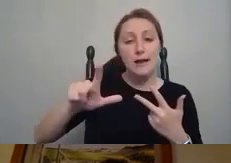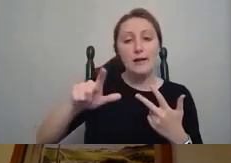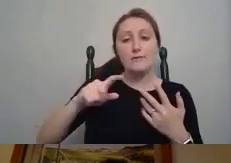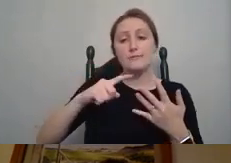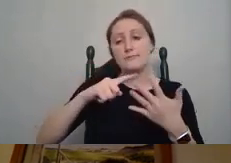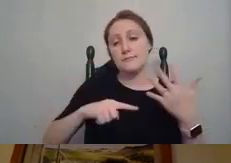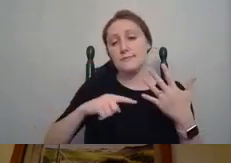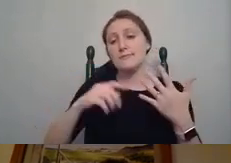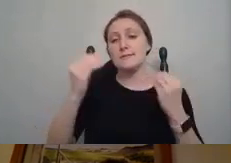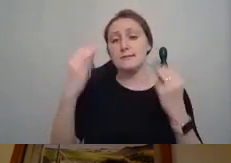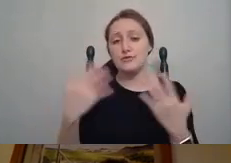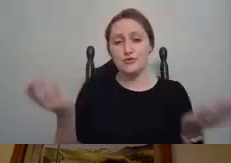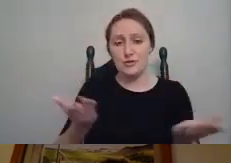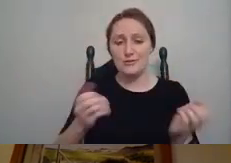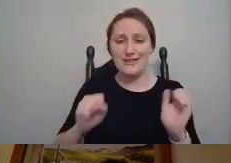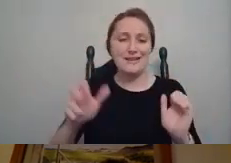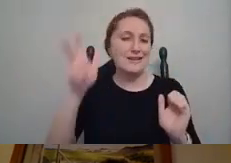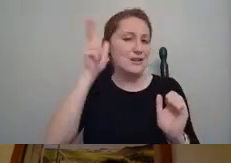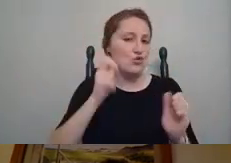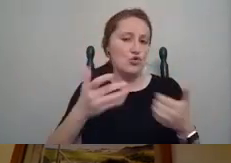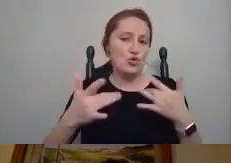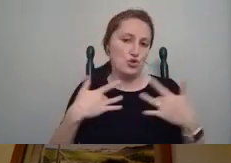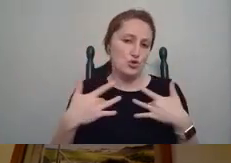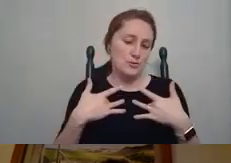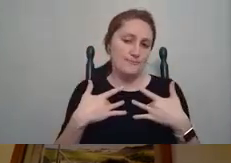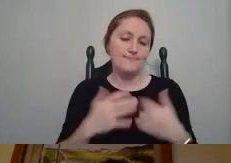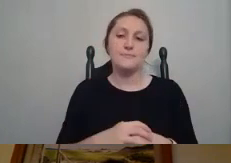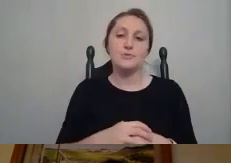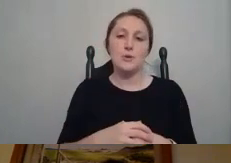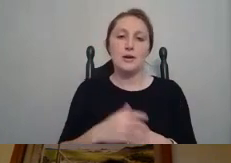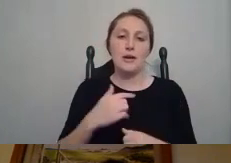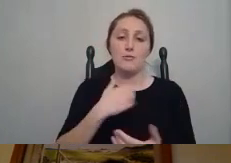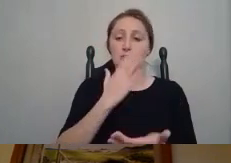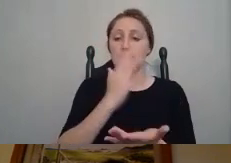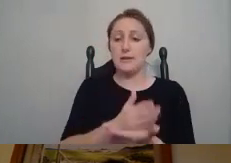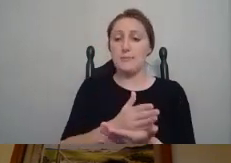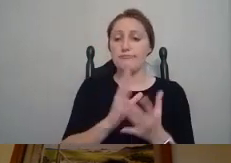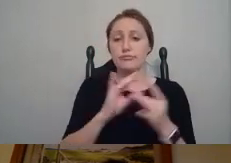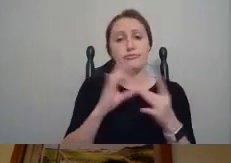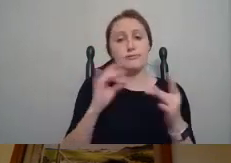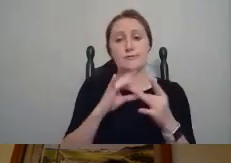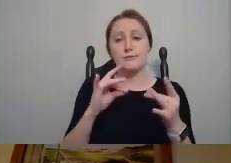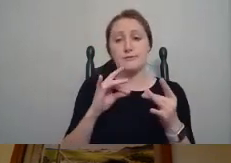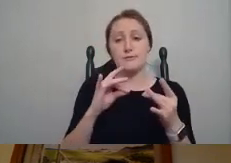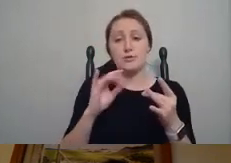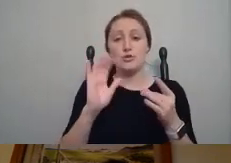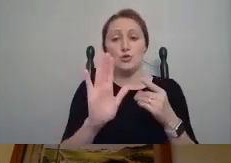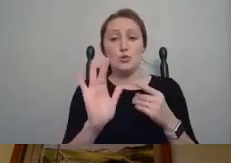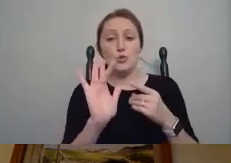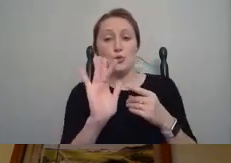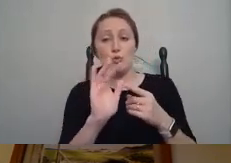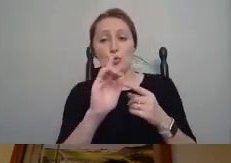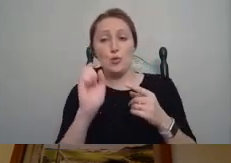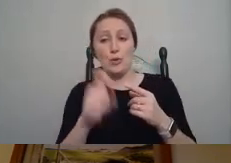us can hear these concerns. So I'll stop with the front loading, and if you have your questions, go for it